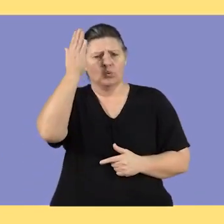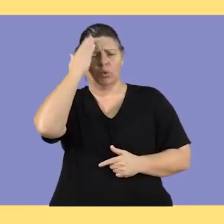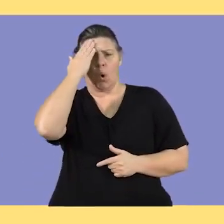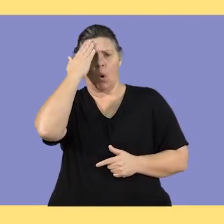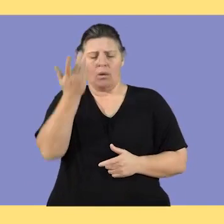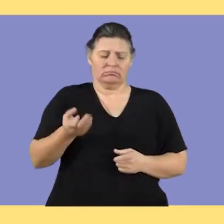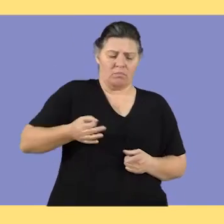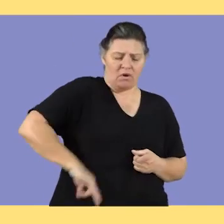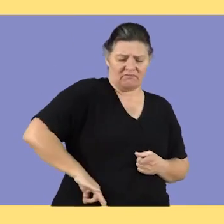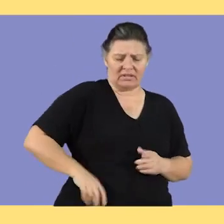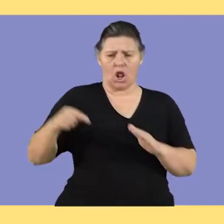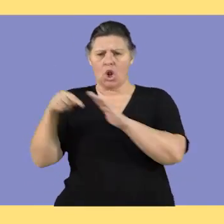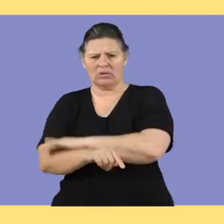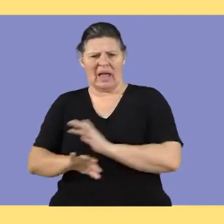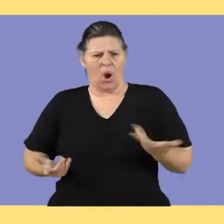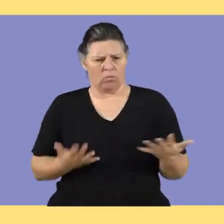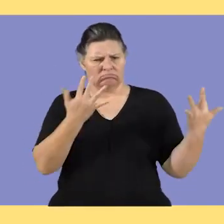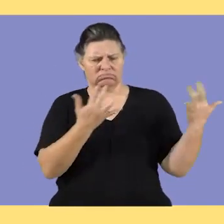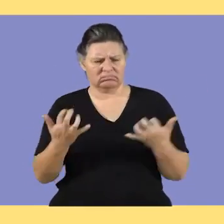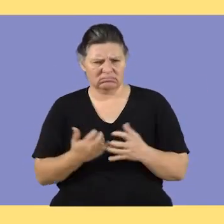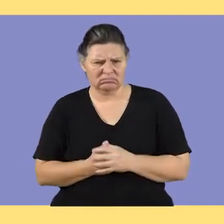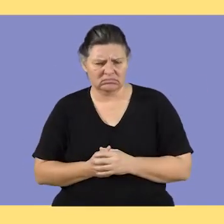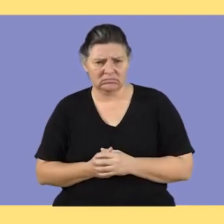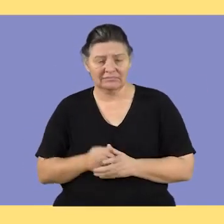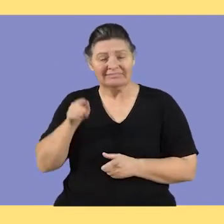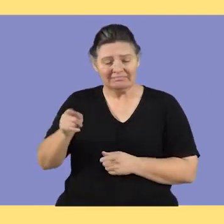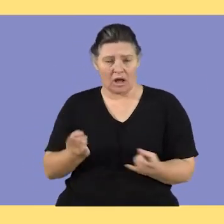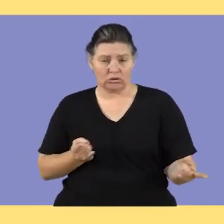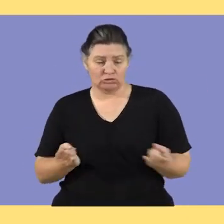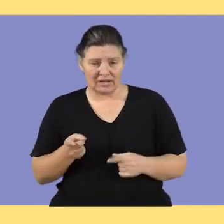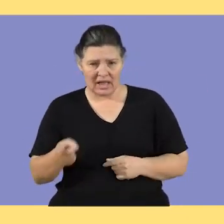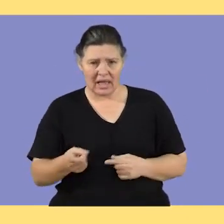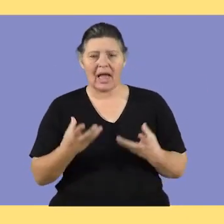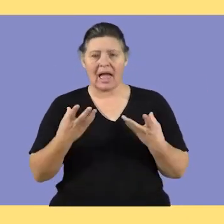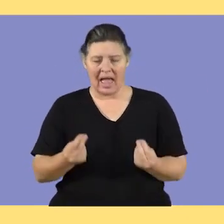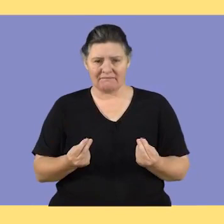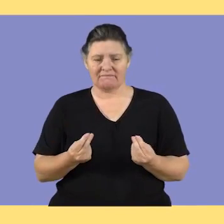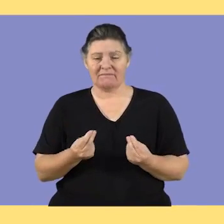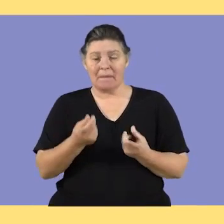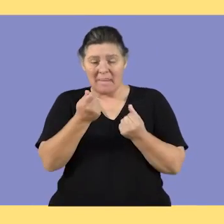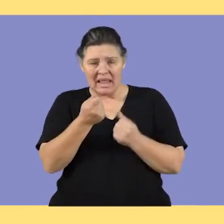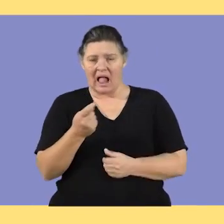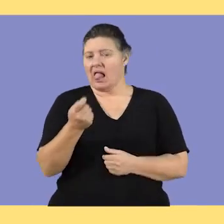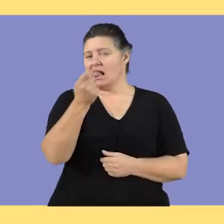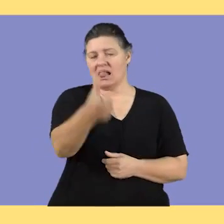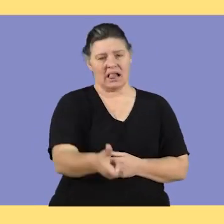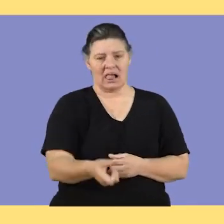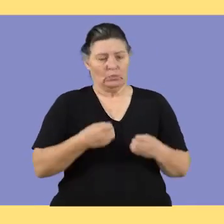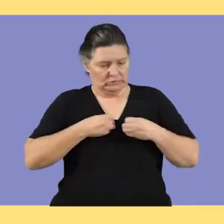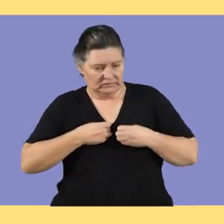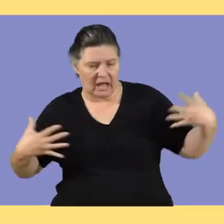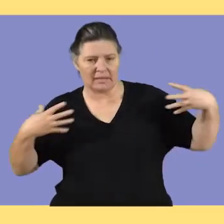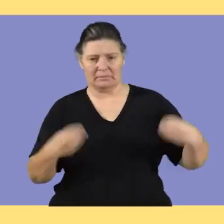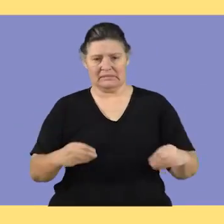able to calculate if they're making profit? And then you would find that these informal traders usually have limited capital to